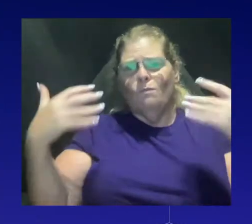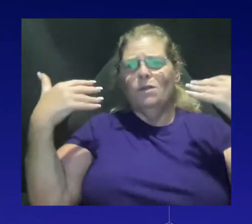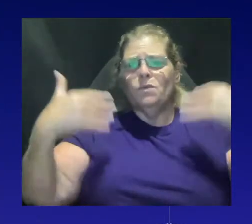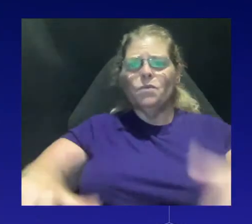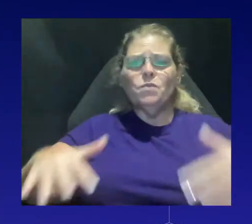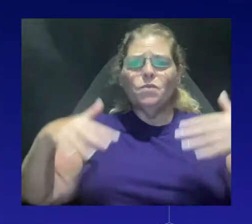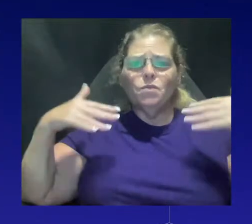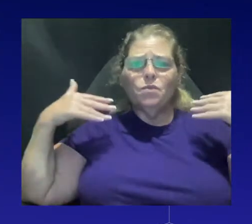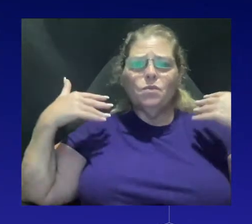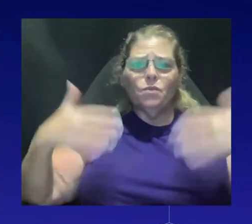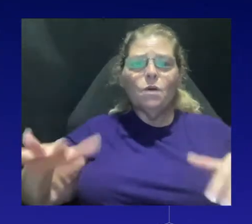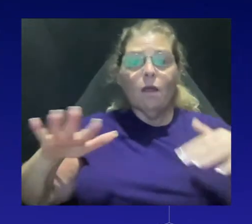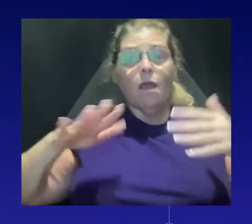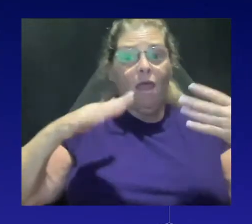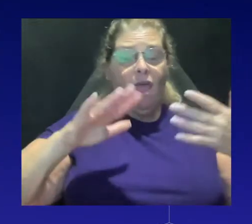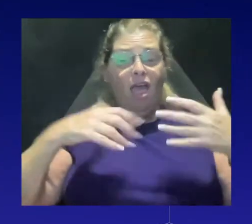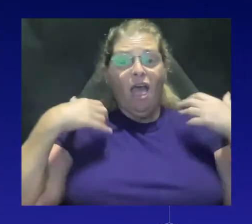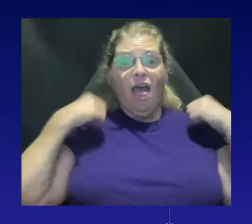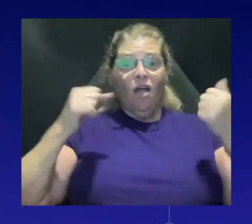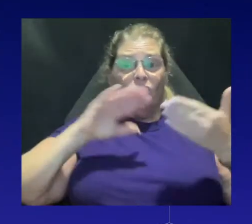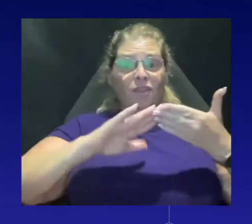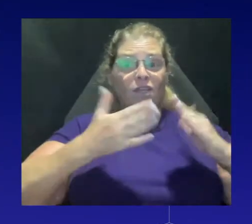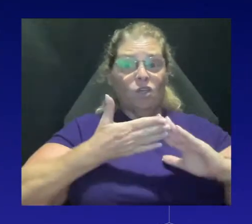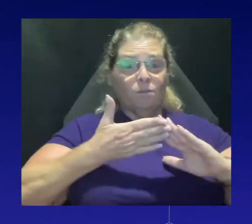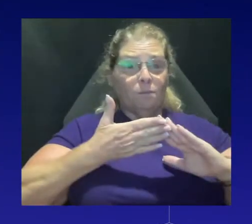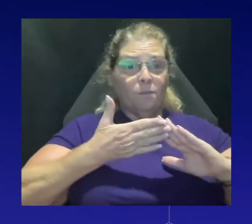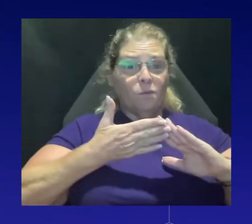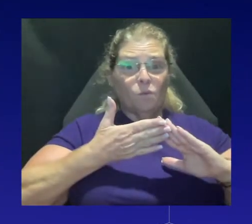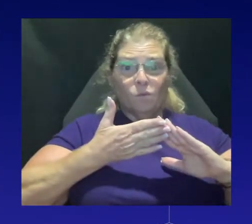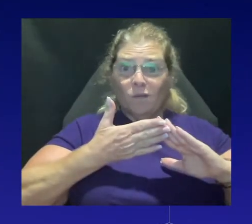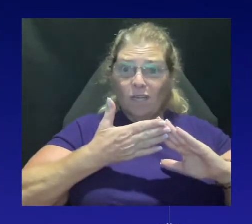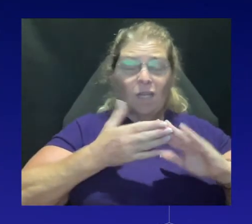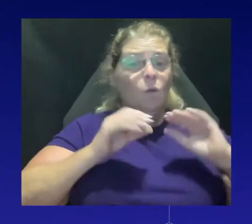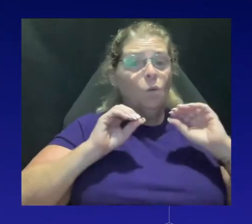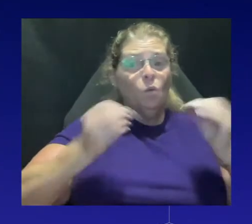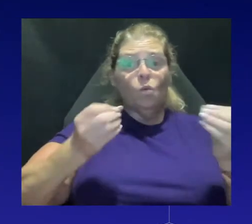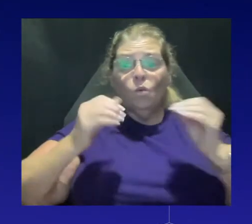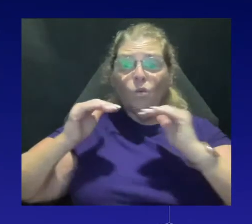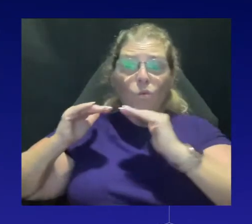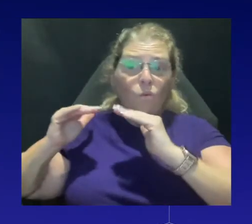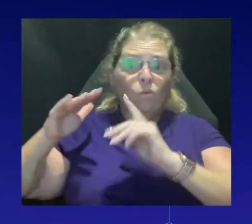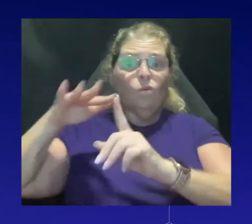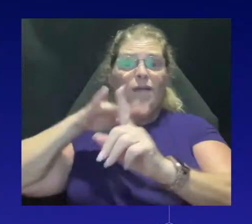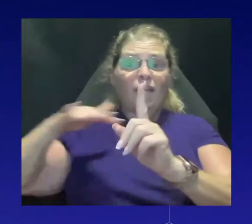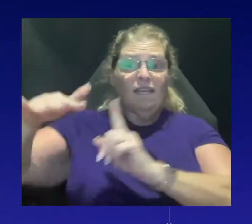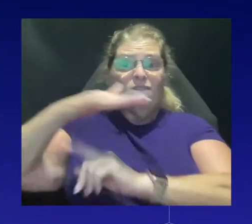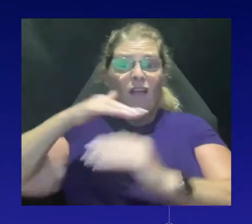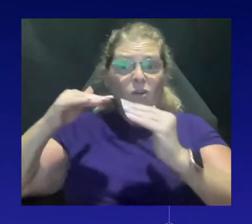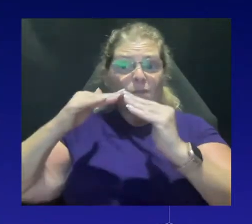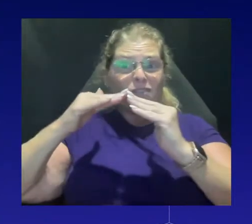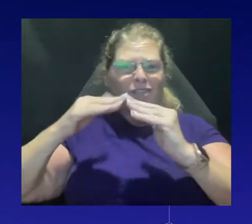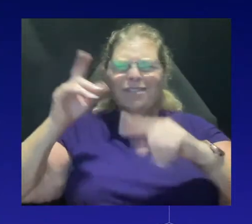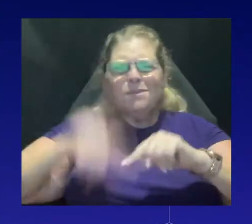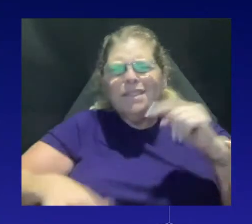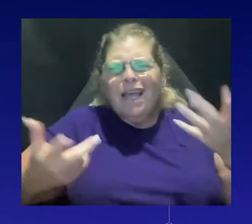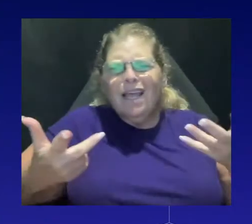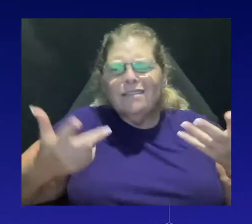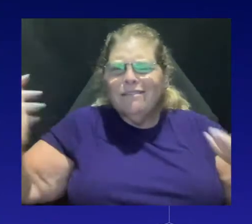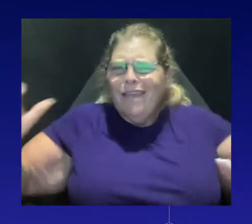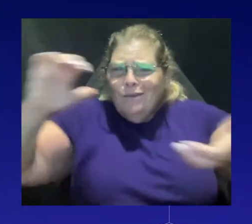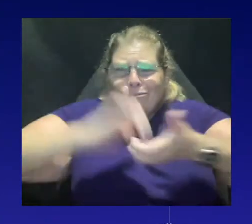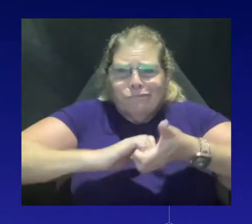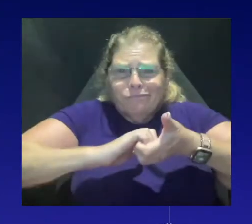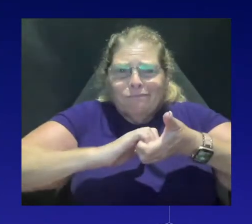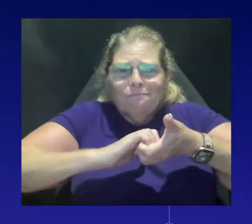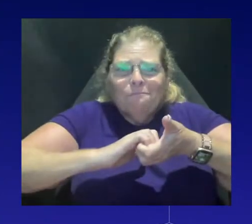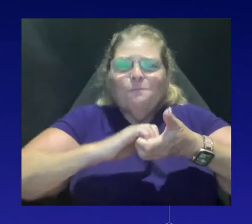healthy communities without achieving environmental justice. They're hand in hand. So thank you for folks that are working in this